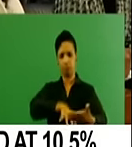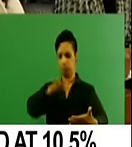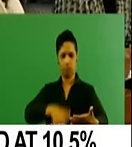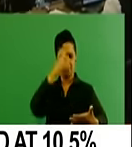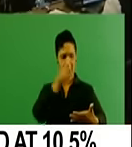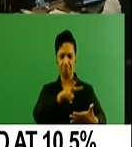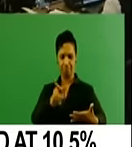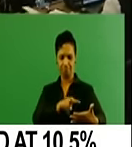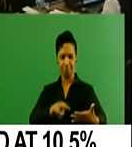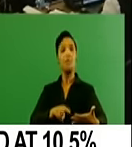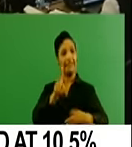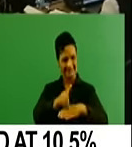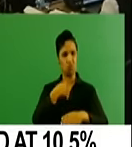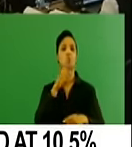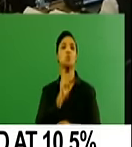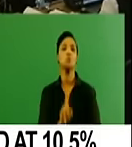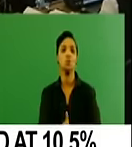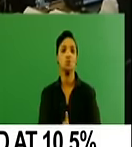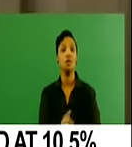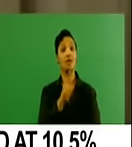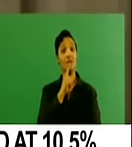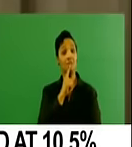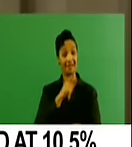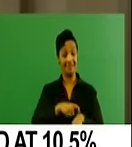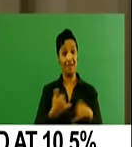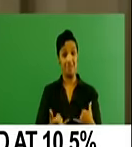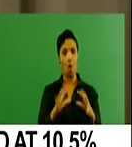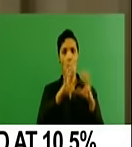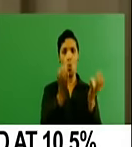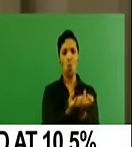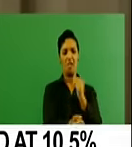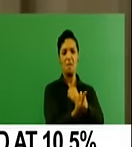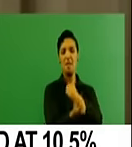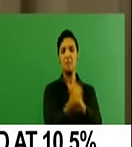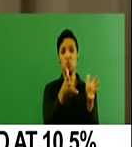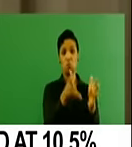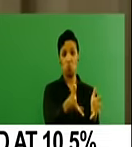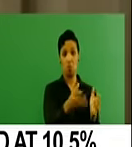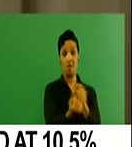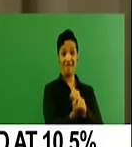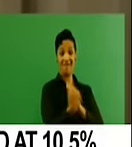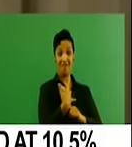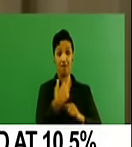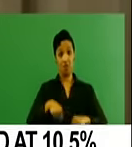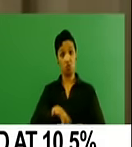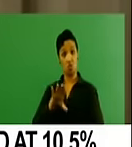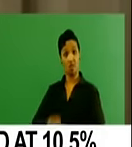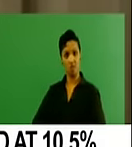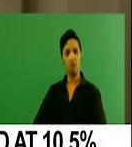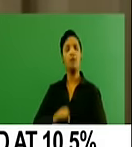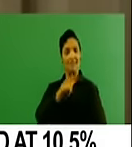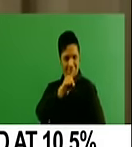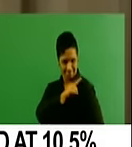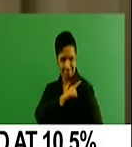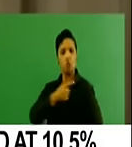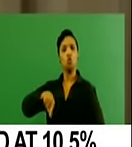the recent developments and the outlook going forward had necessitated or had created some